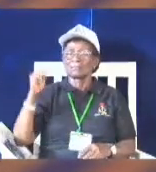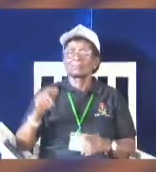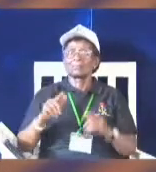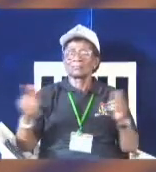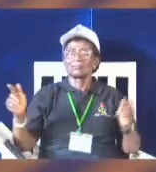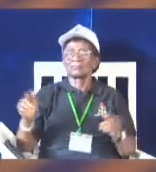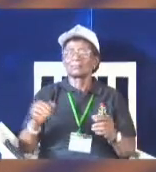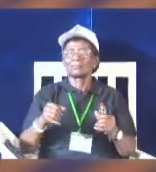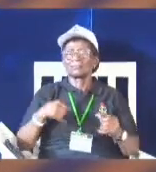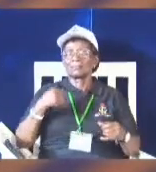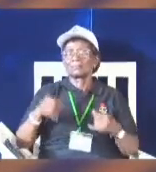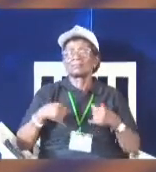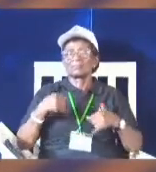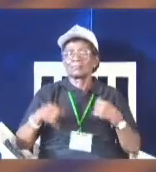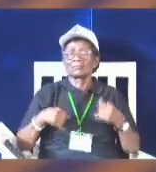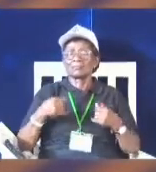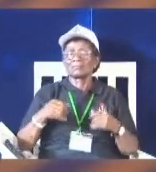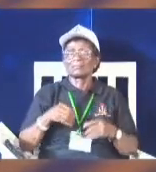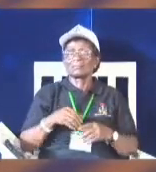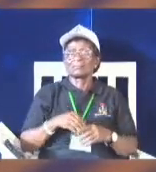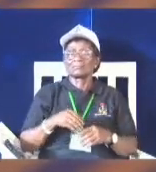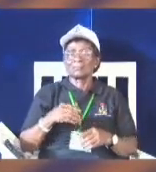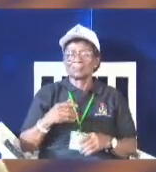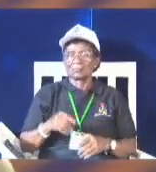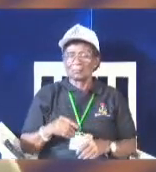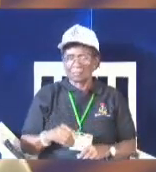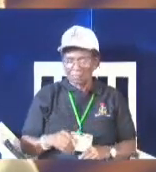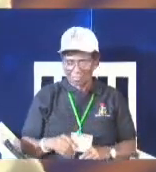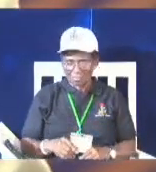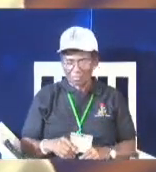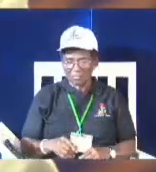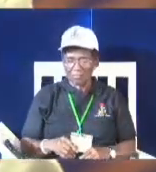in the city.